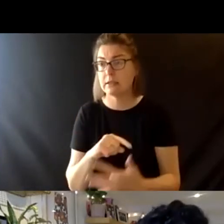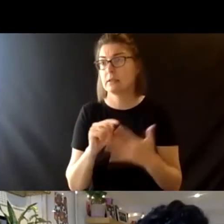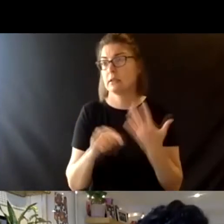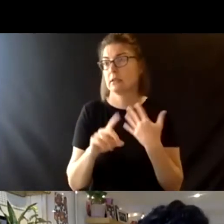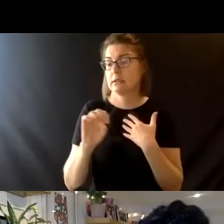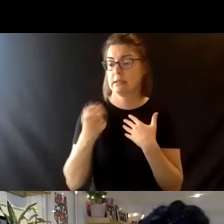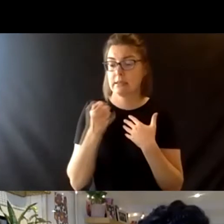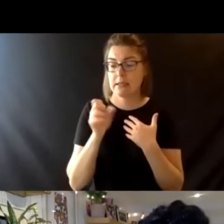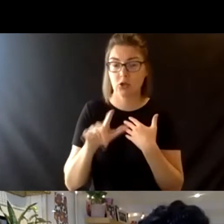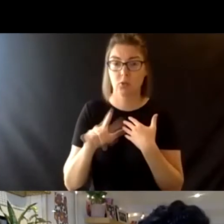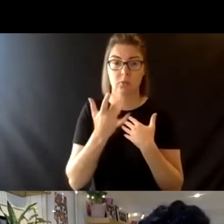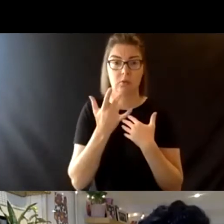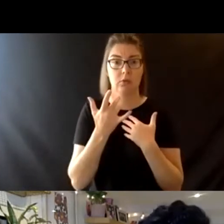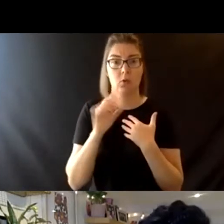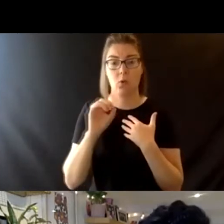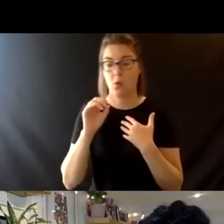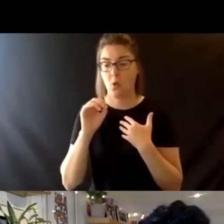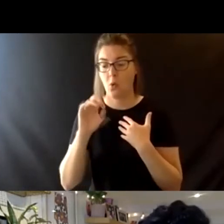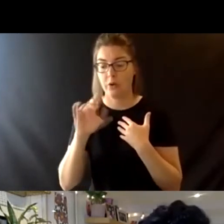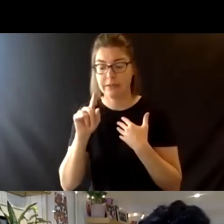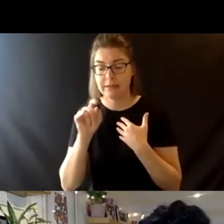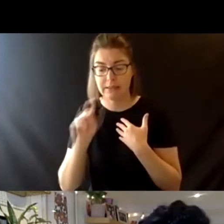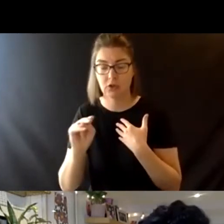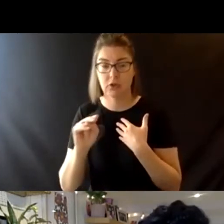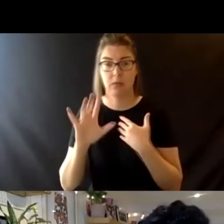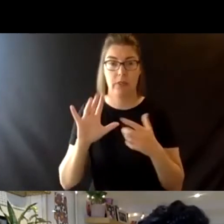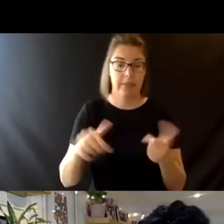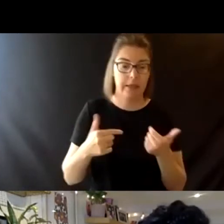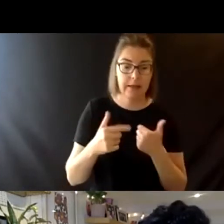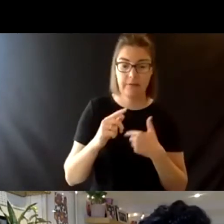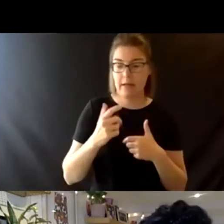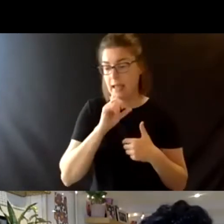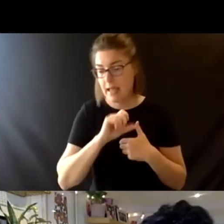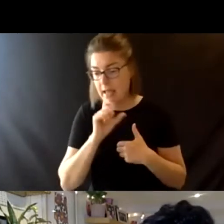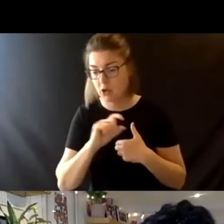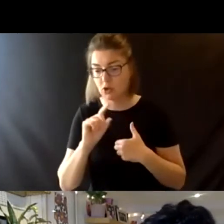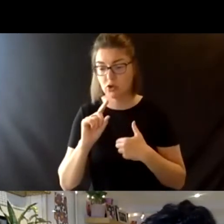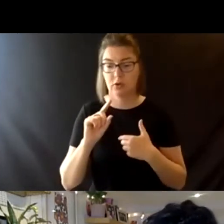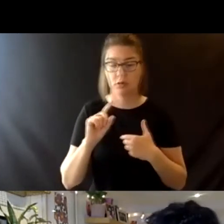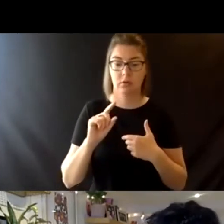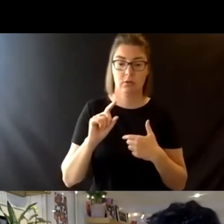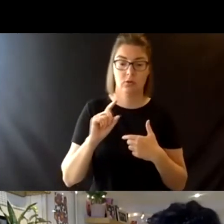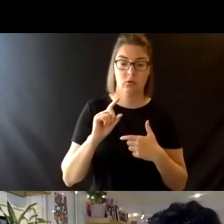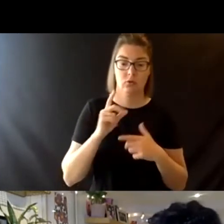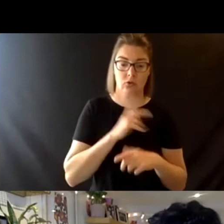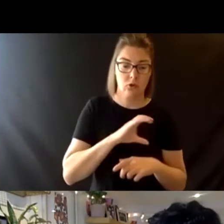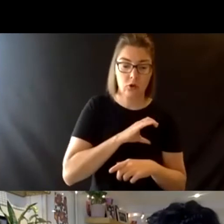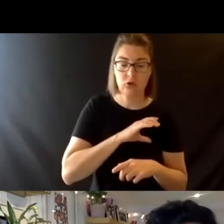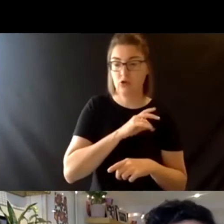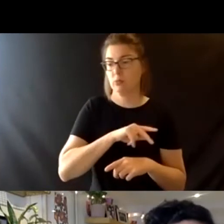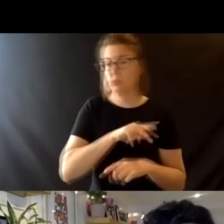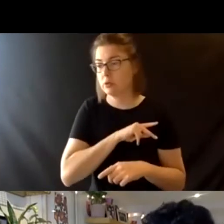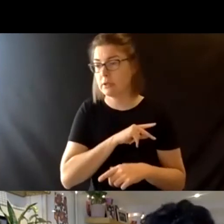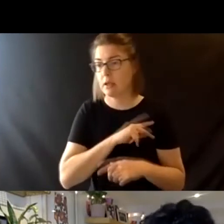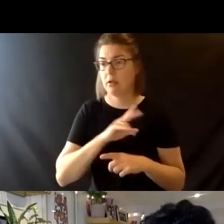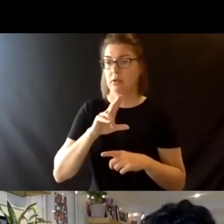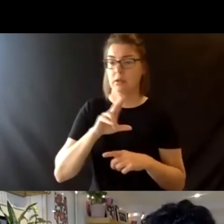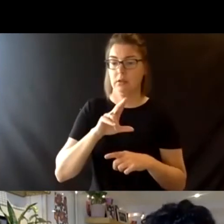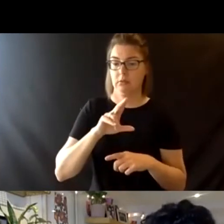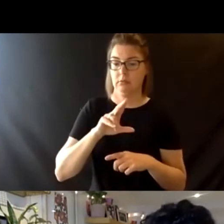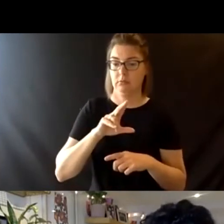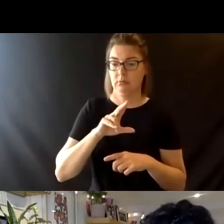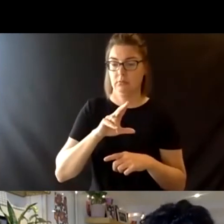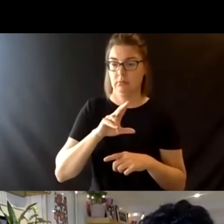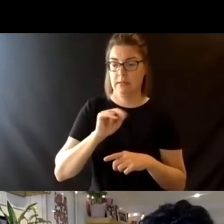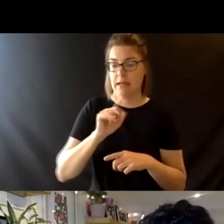sexual orientation, their education, where they live, their age, their culture, their personality, their nationality, where they